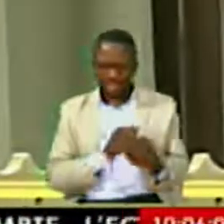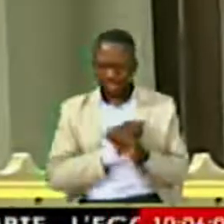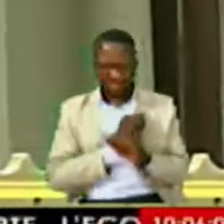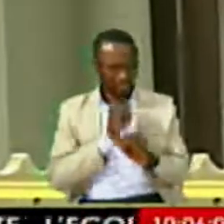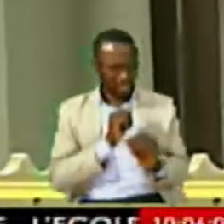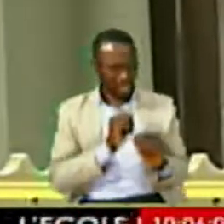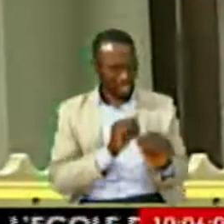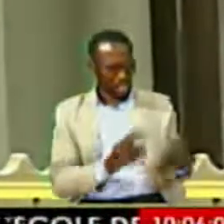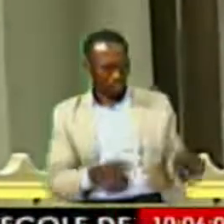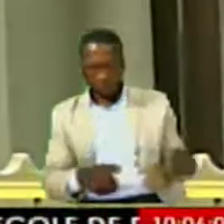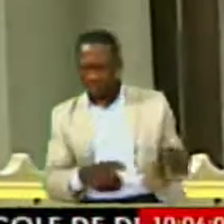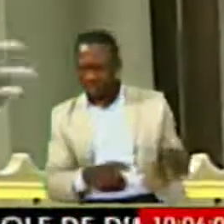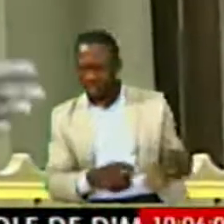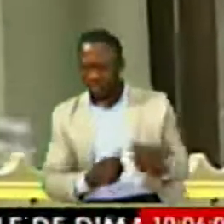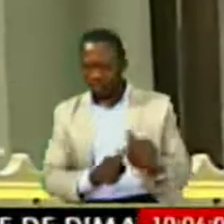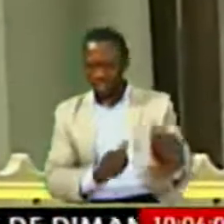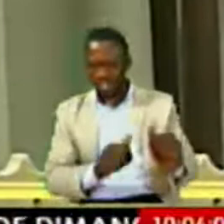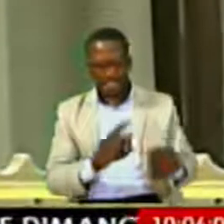following your friends?